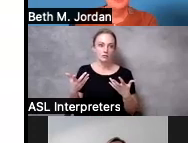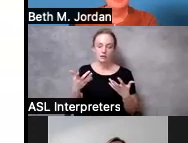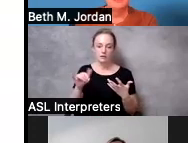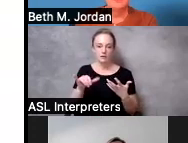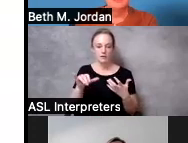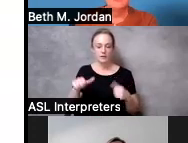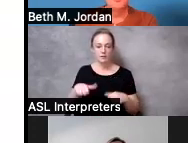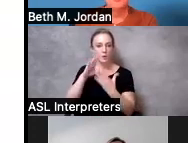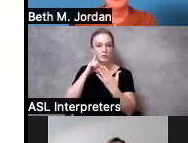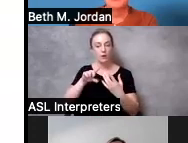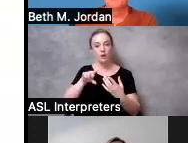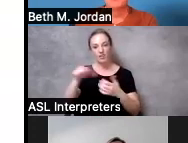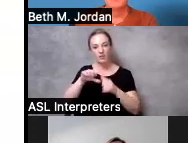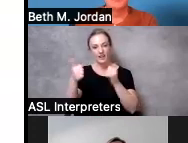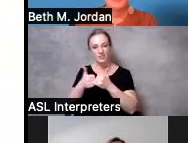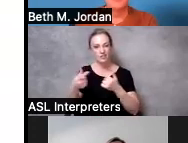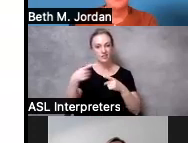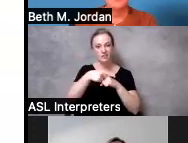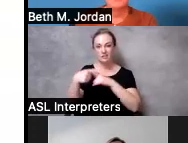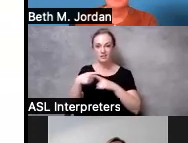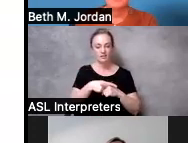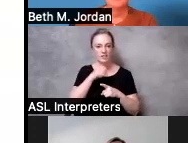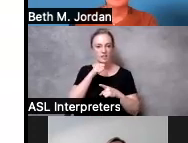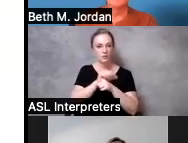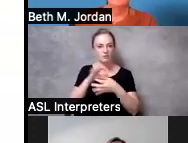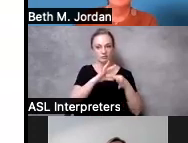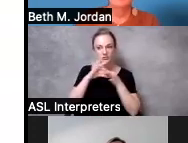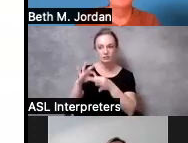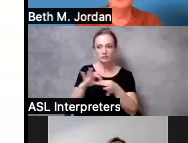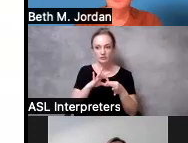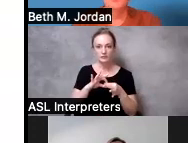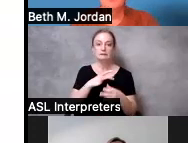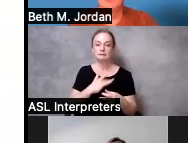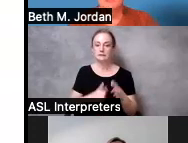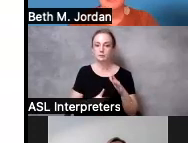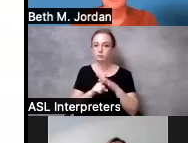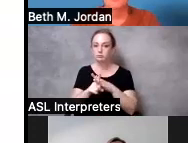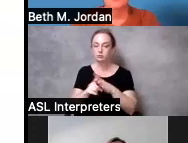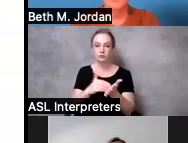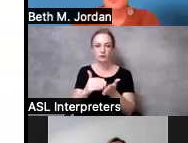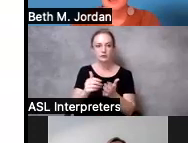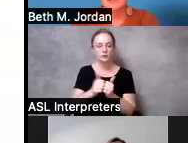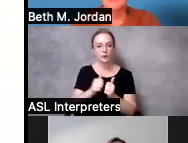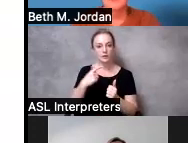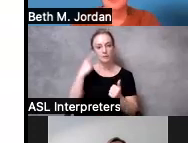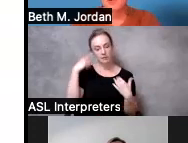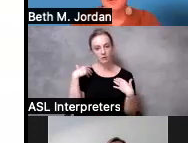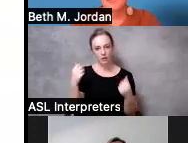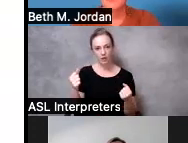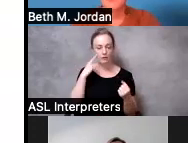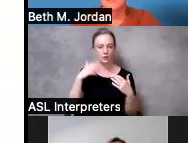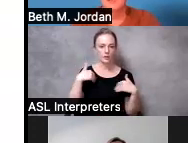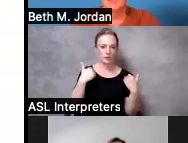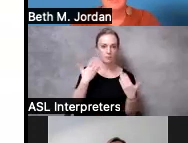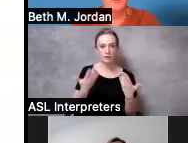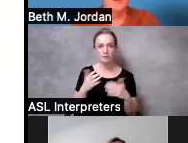especially evident in the continued presence of parallel mental health service systems for youth entering either through juvenile justice, child